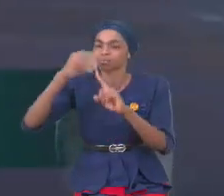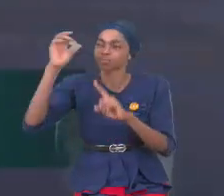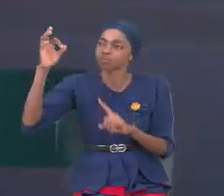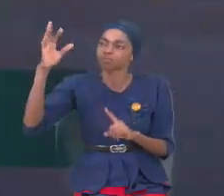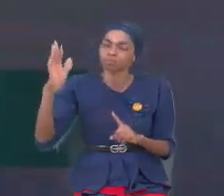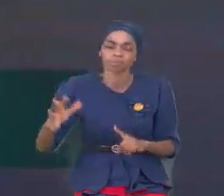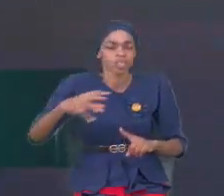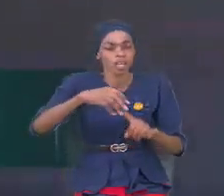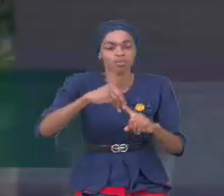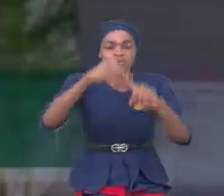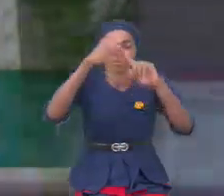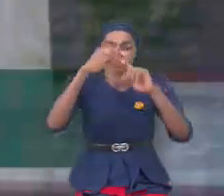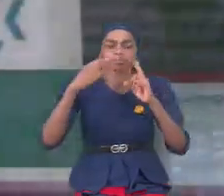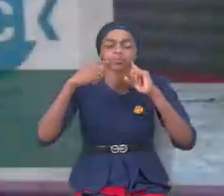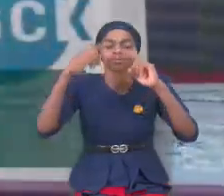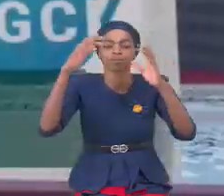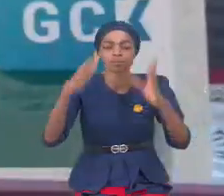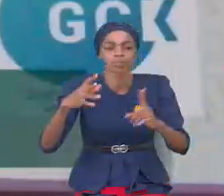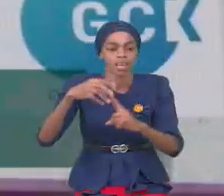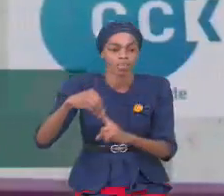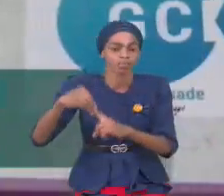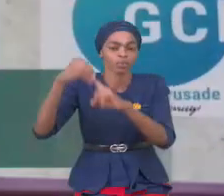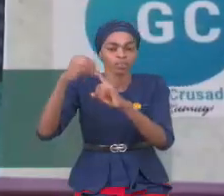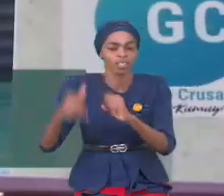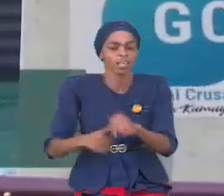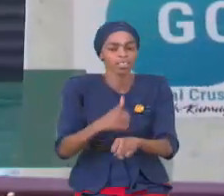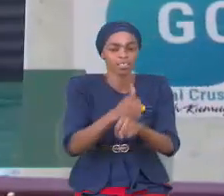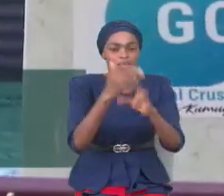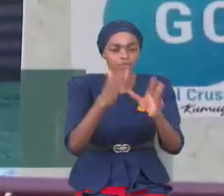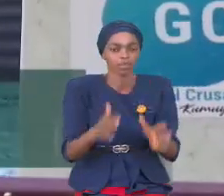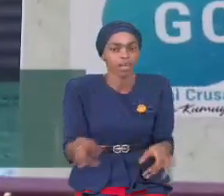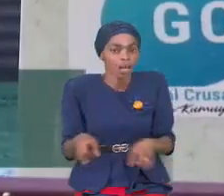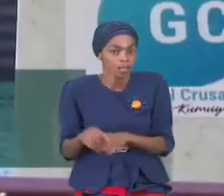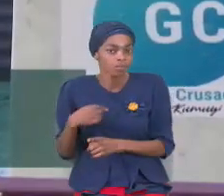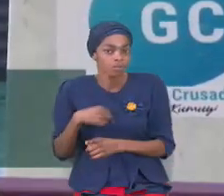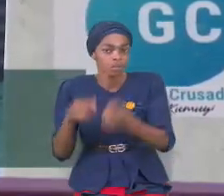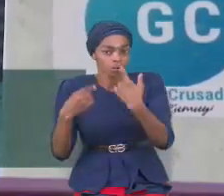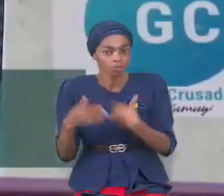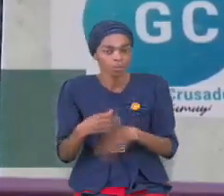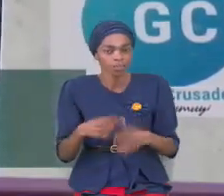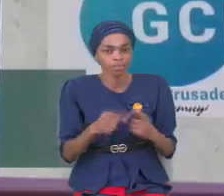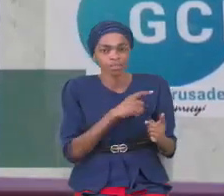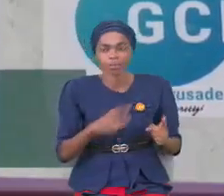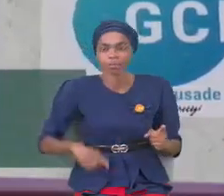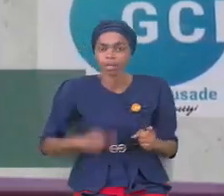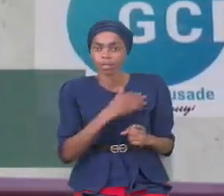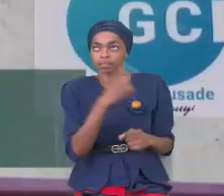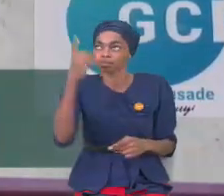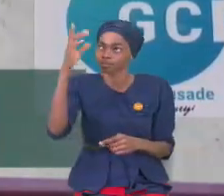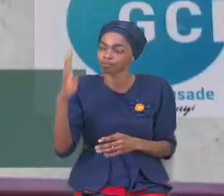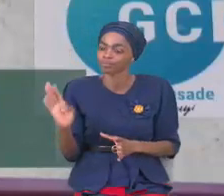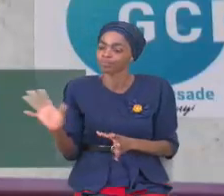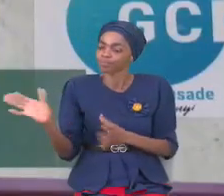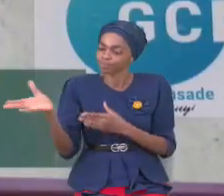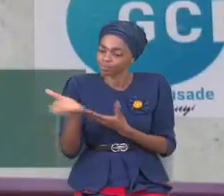Now, as we come back to the Lord and the Lord restores us and he recommissions us, we're not, you know,